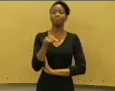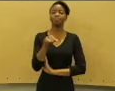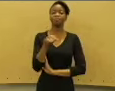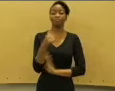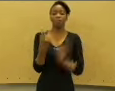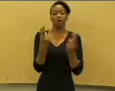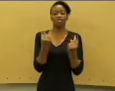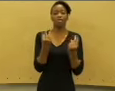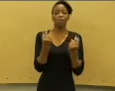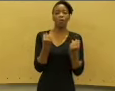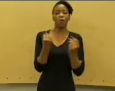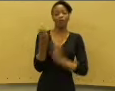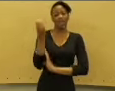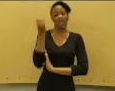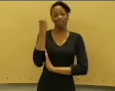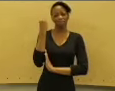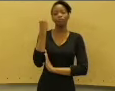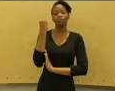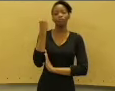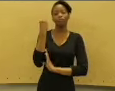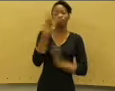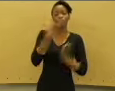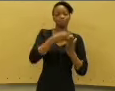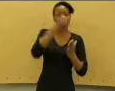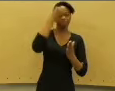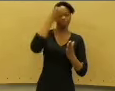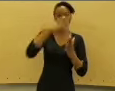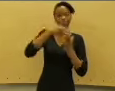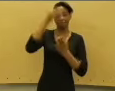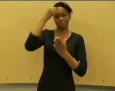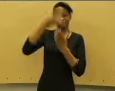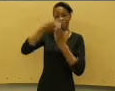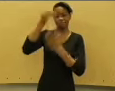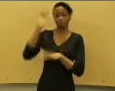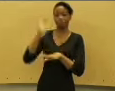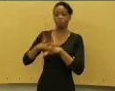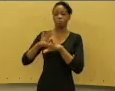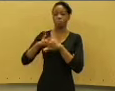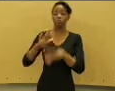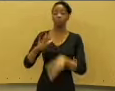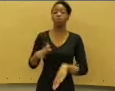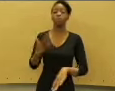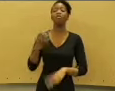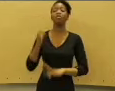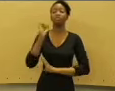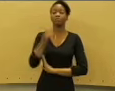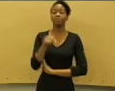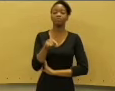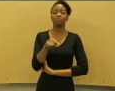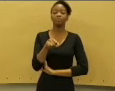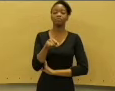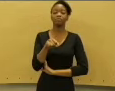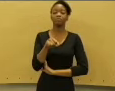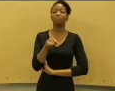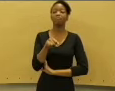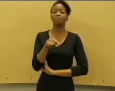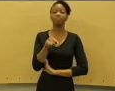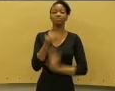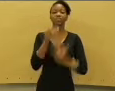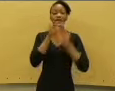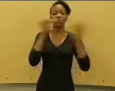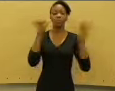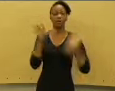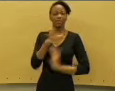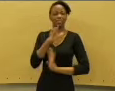information. So you start talking to the adults before you start talking to the children. And a lot of people are always ready